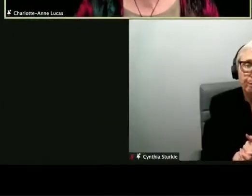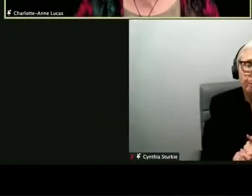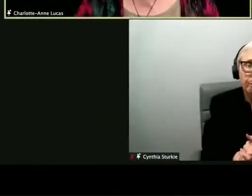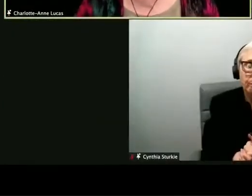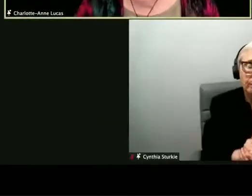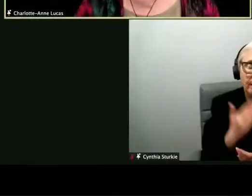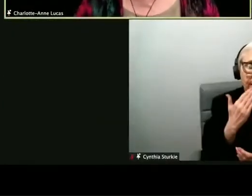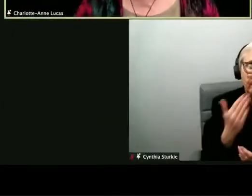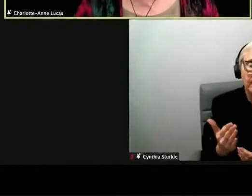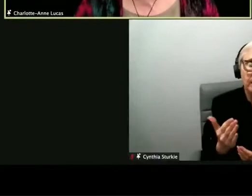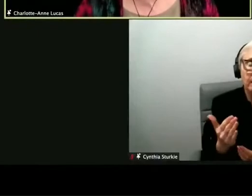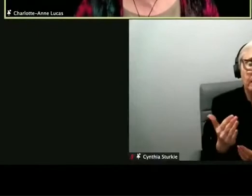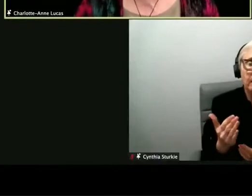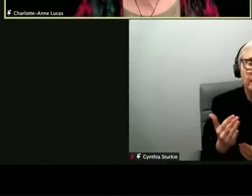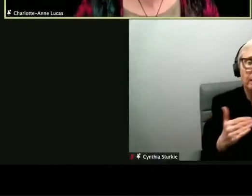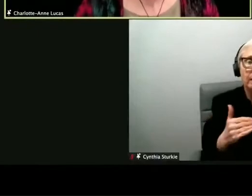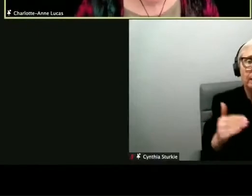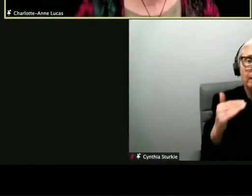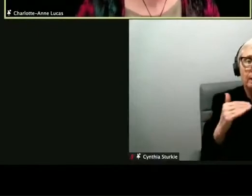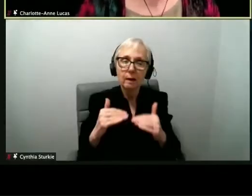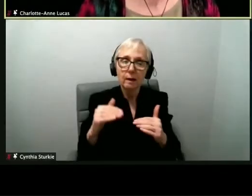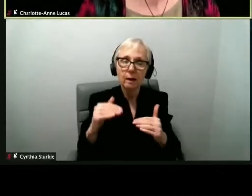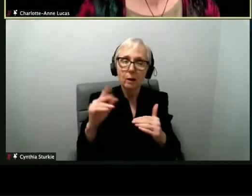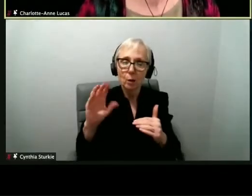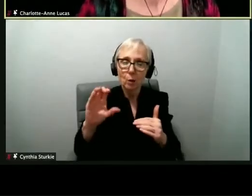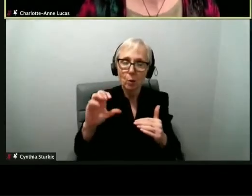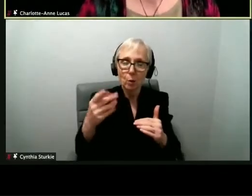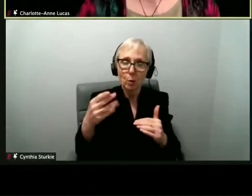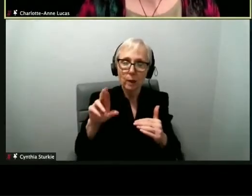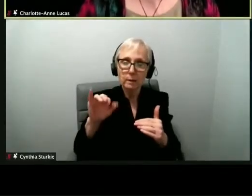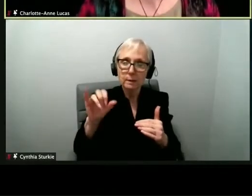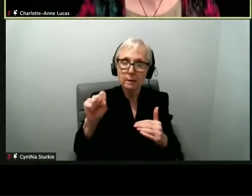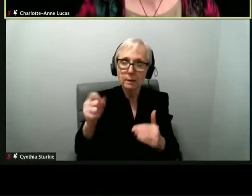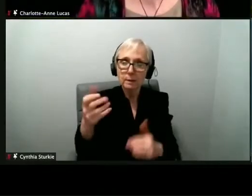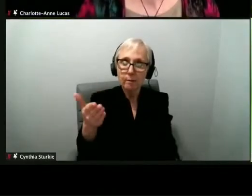Thank you. The next person on this is Chris Dawkins.